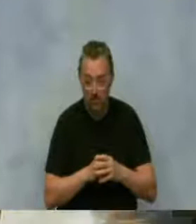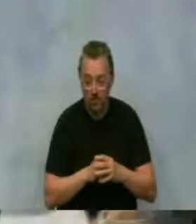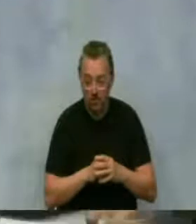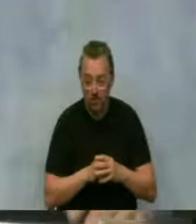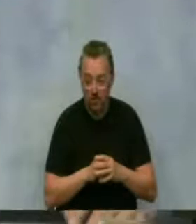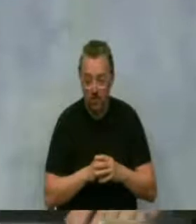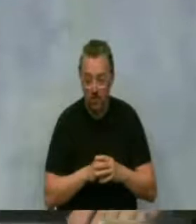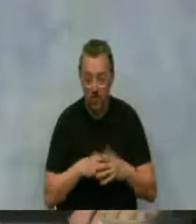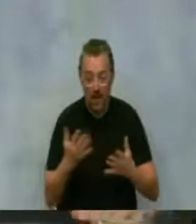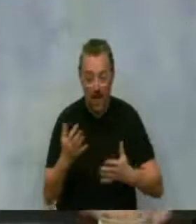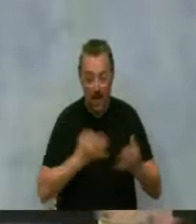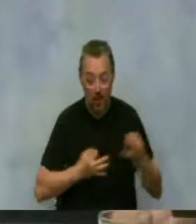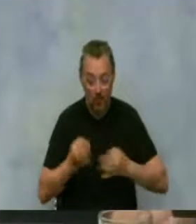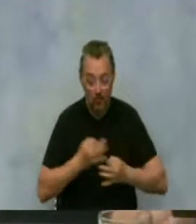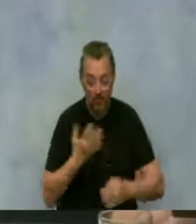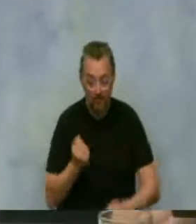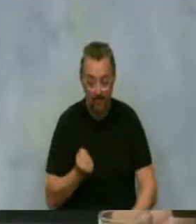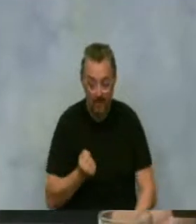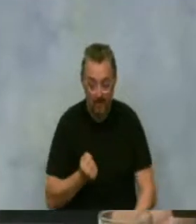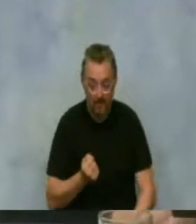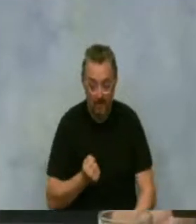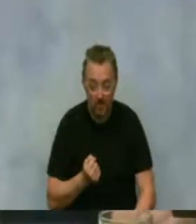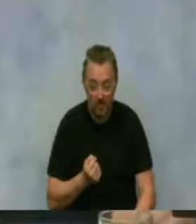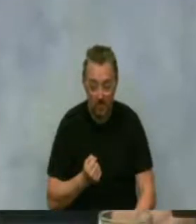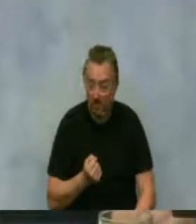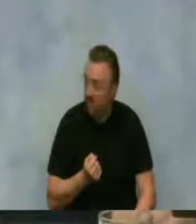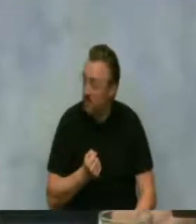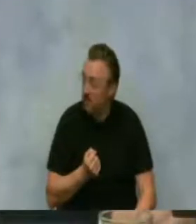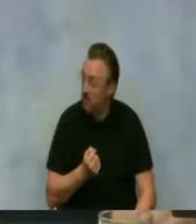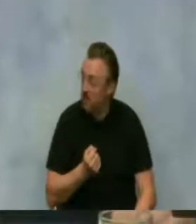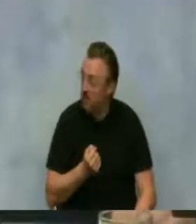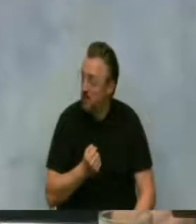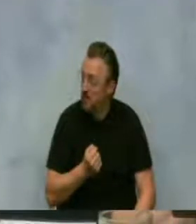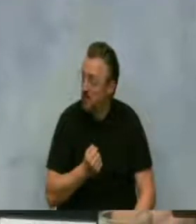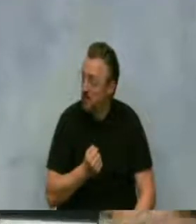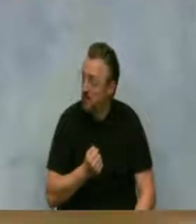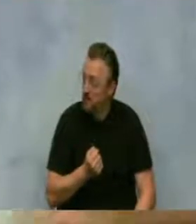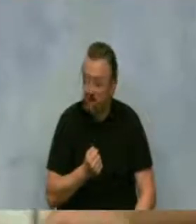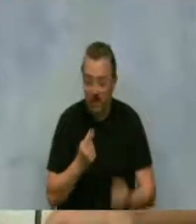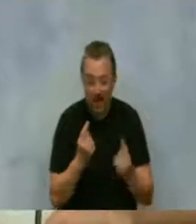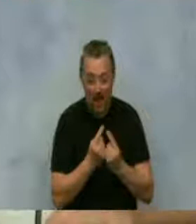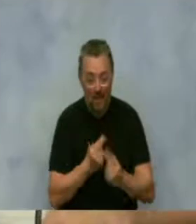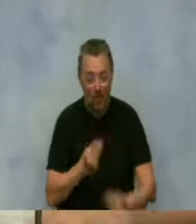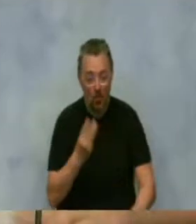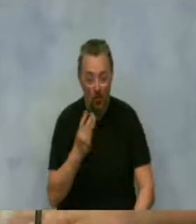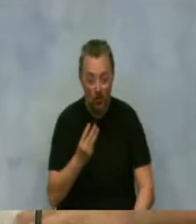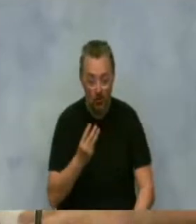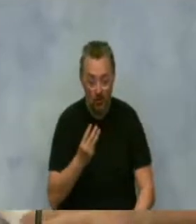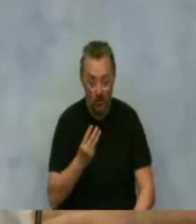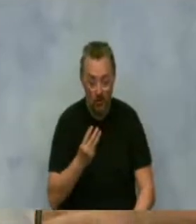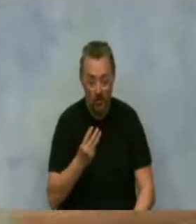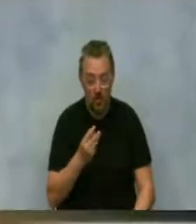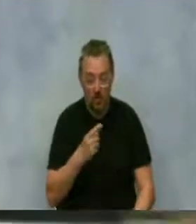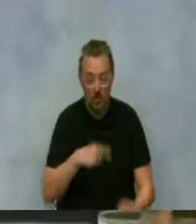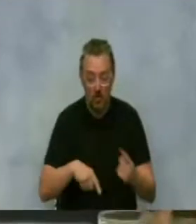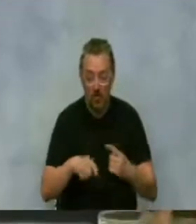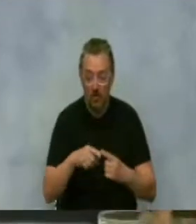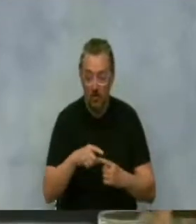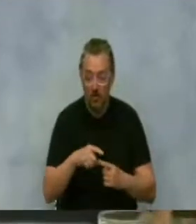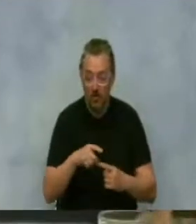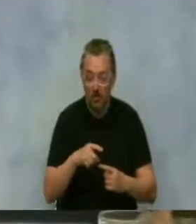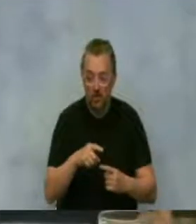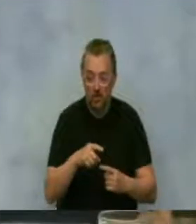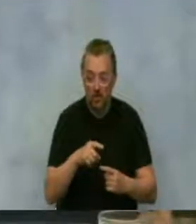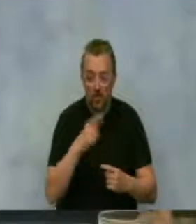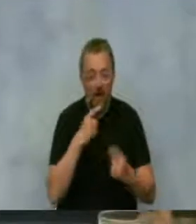Is there any questions? No. Item 3 on the agenda, revenue budget monitoring 2020. Sorry, beg your pardon.